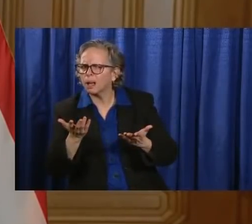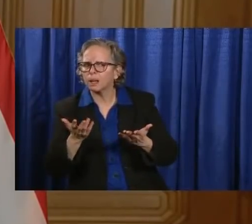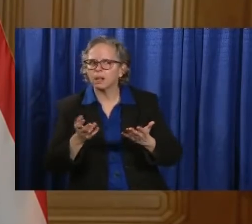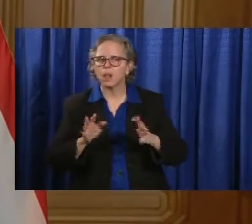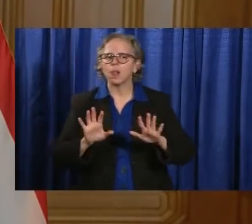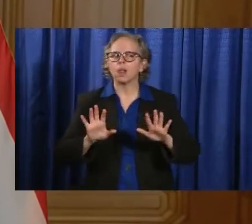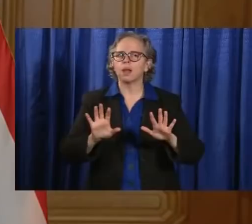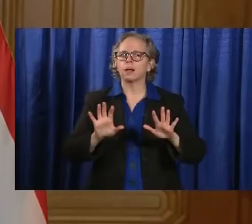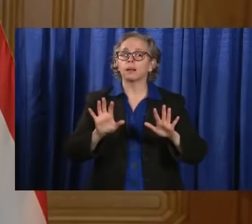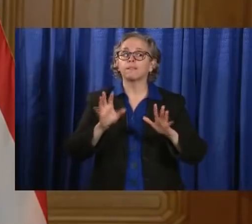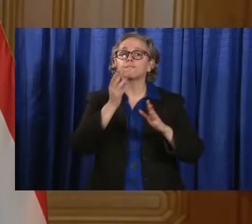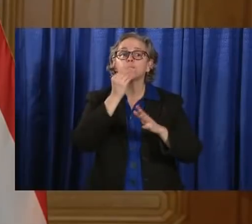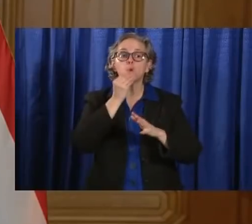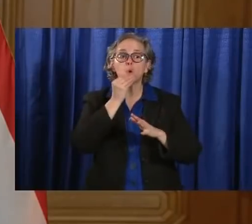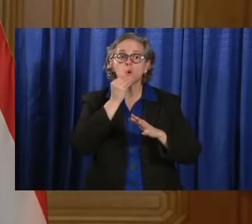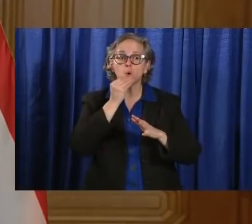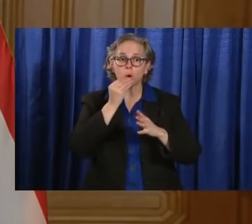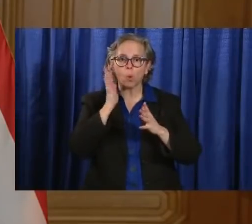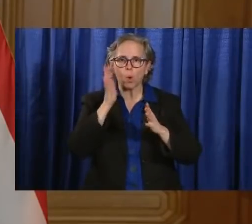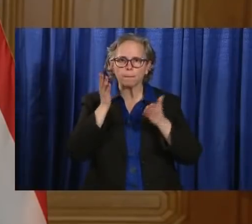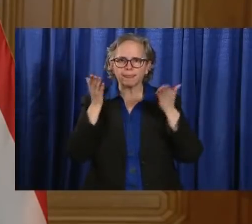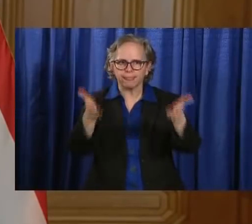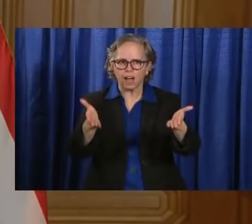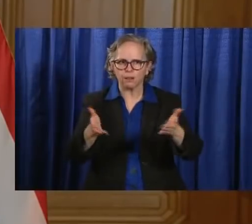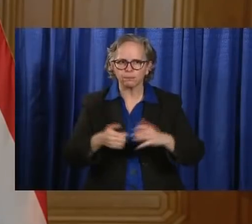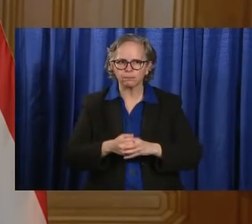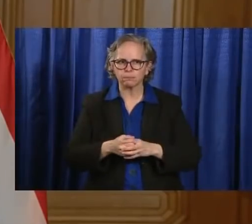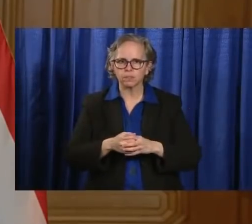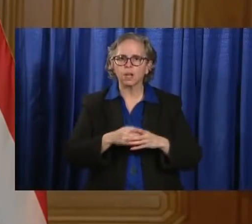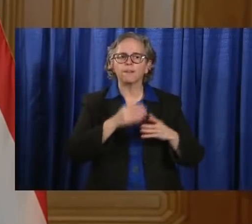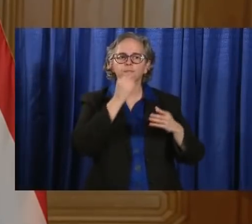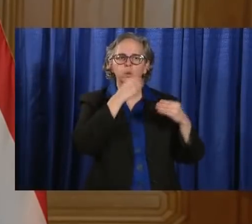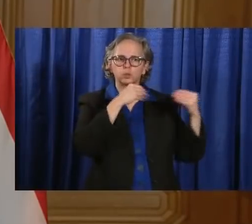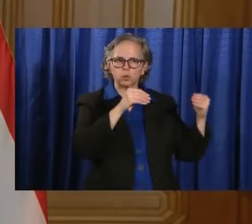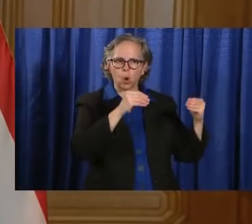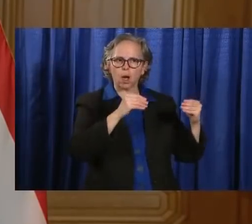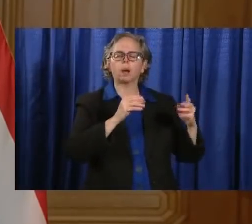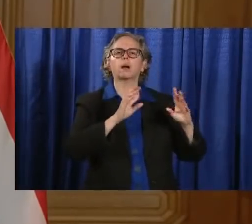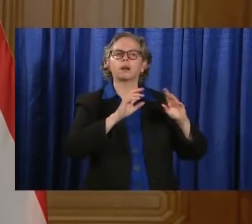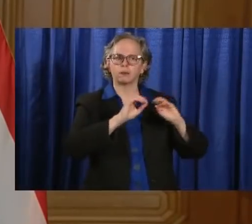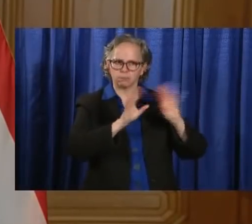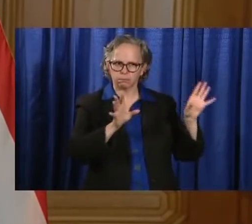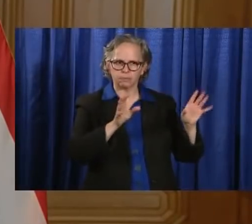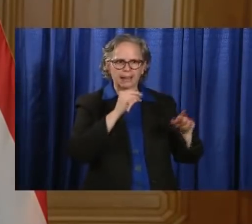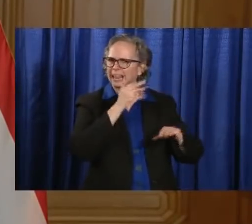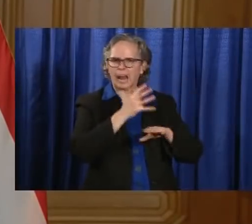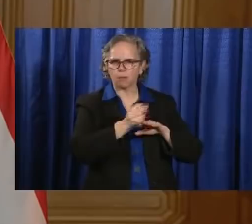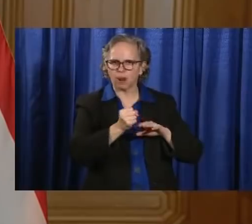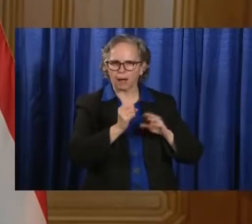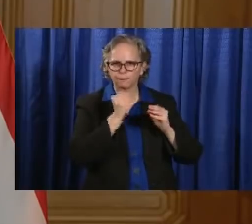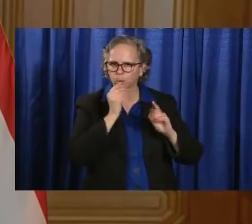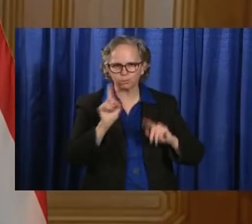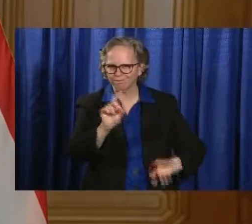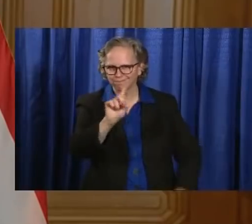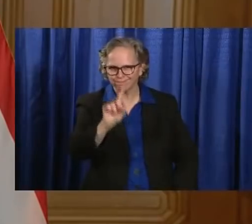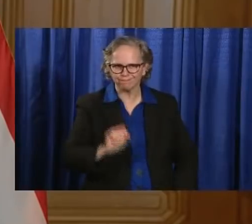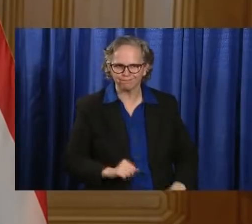grocery stores have made it very clear they're not running out of food. They've got a good supply chain. The supply chain is